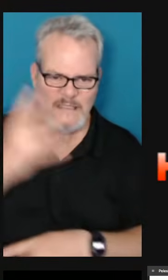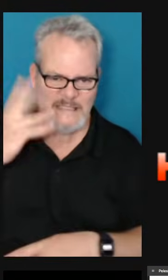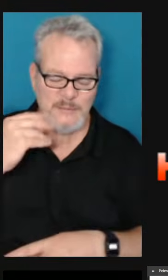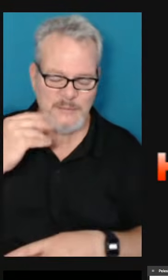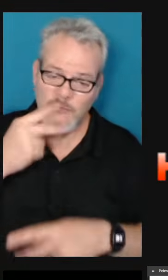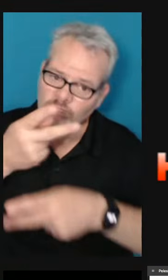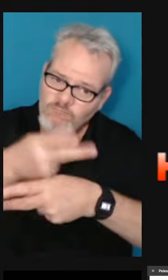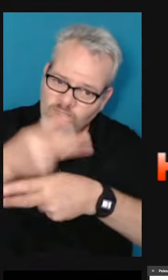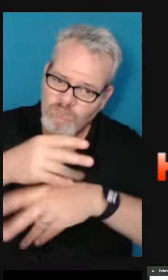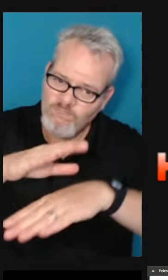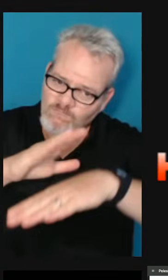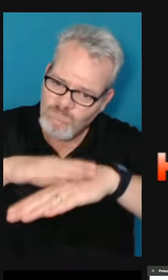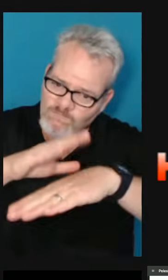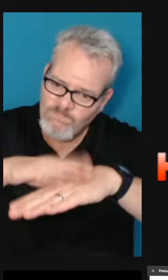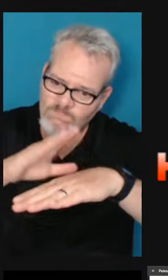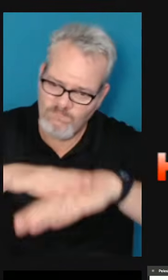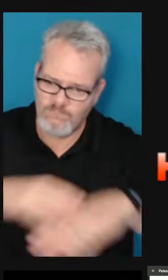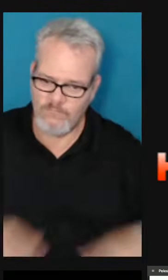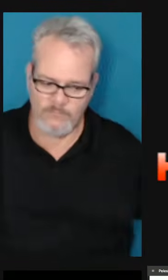precautions.